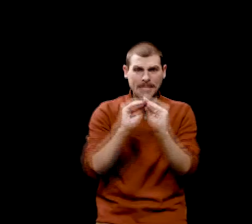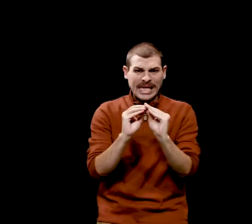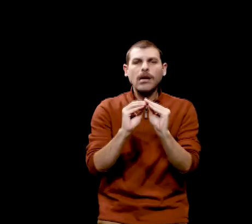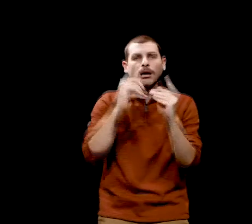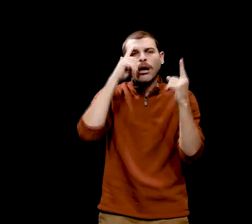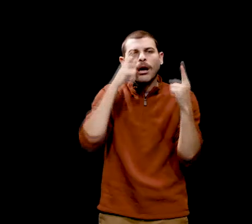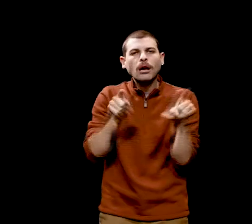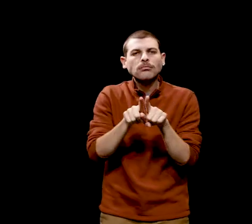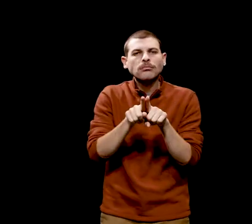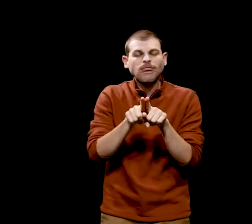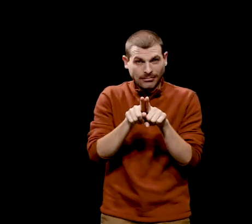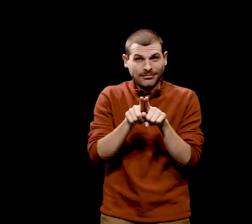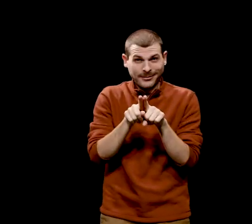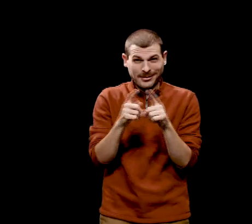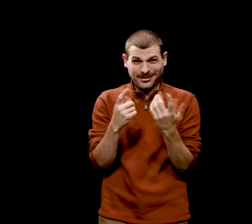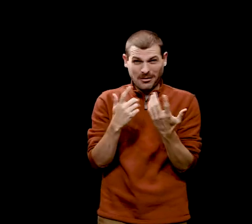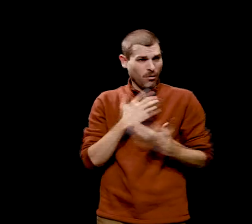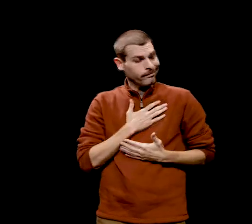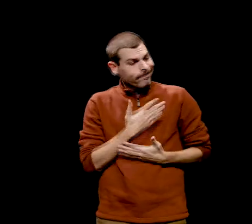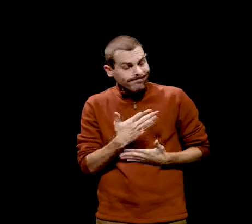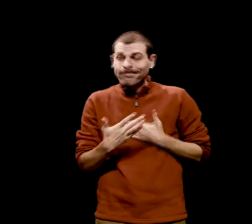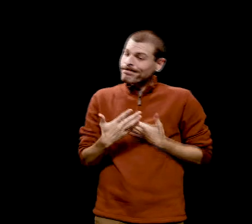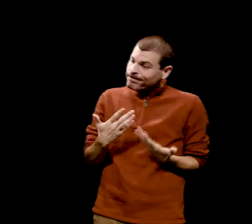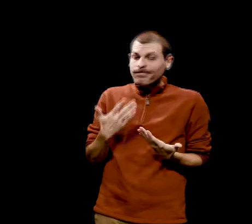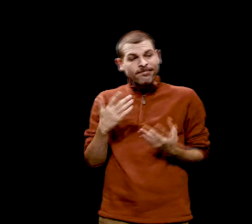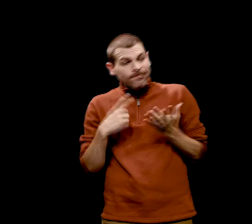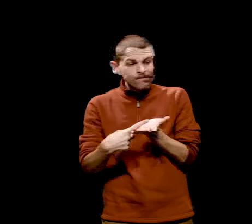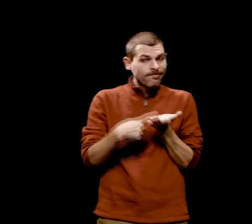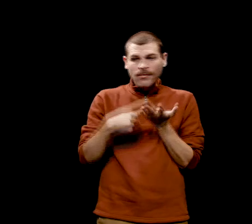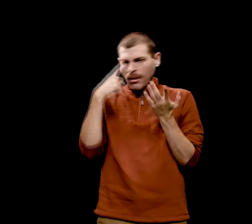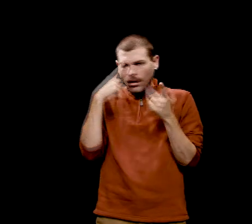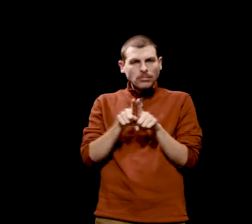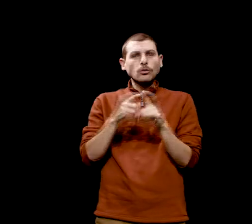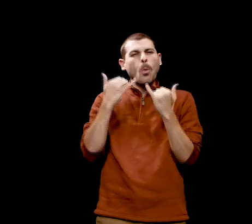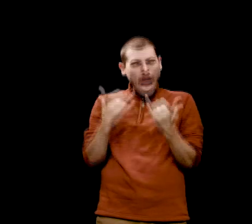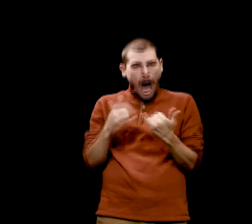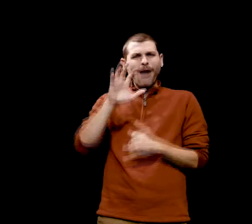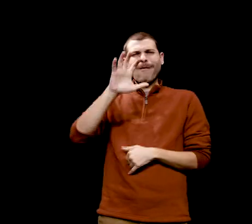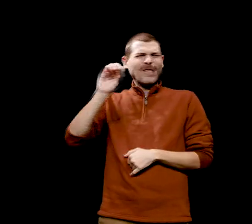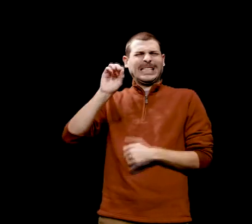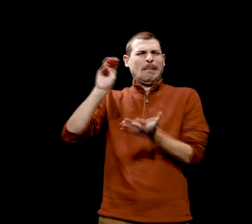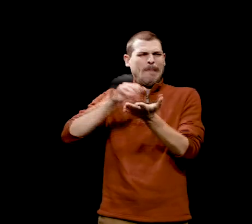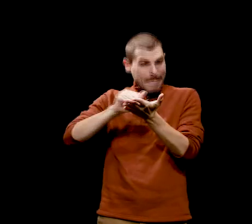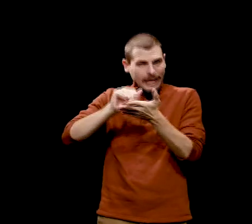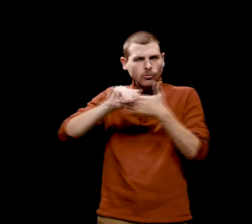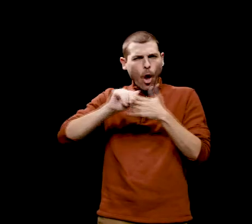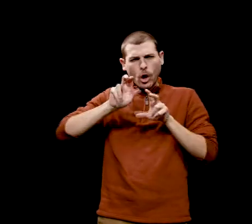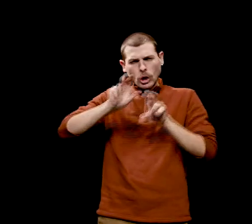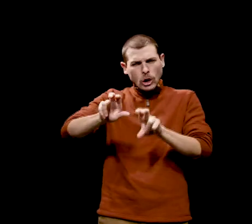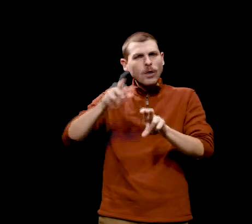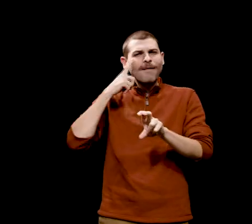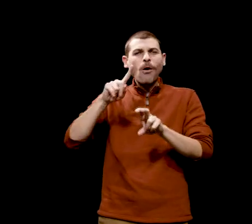it's potentially $50 million a year towards job training, education, tooling up, connecting people with